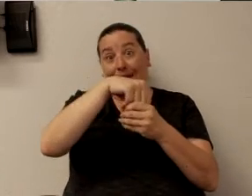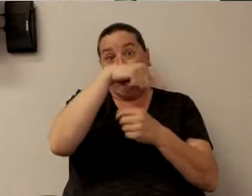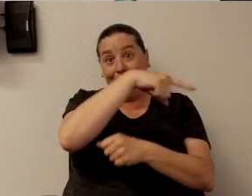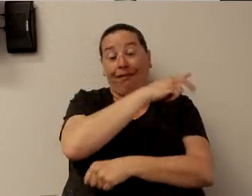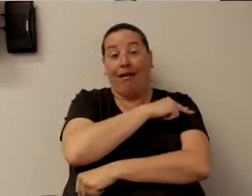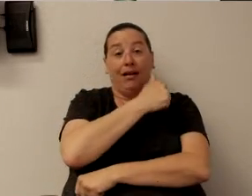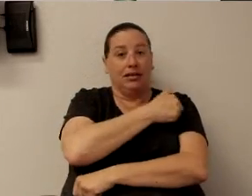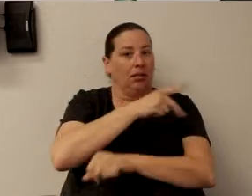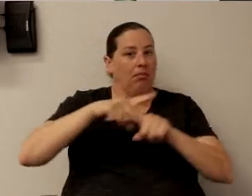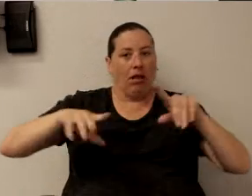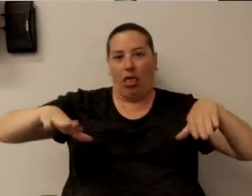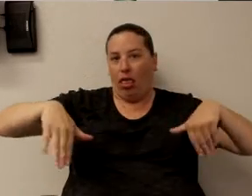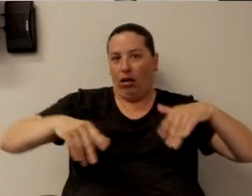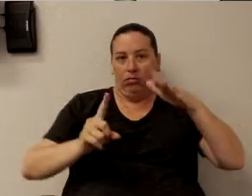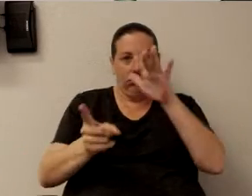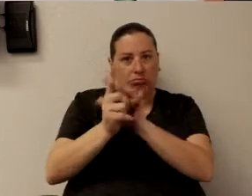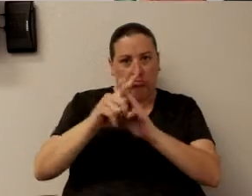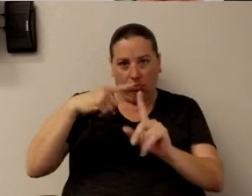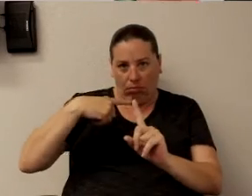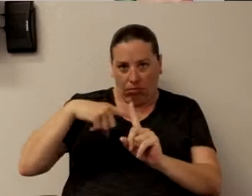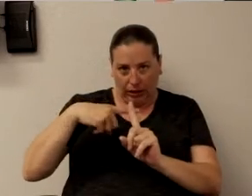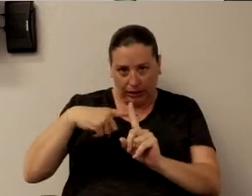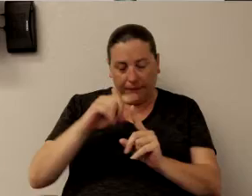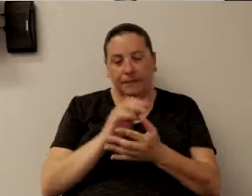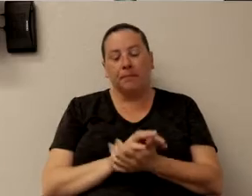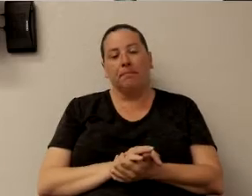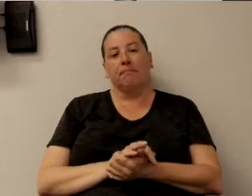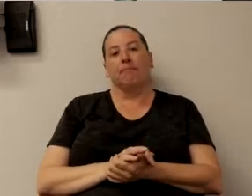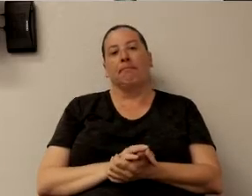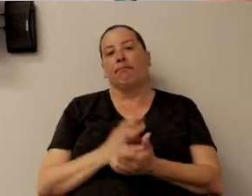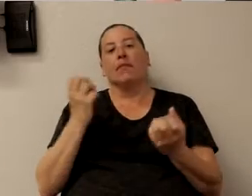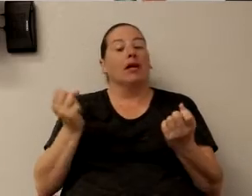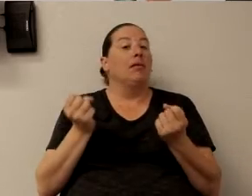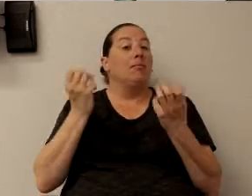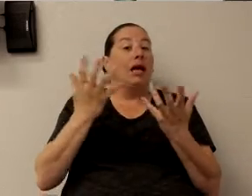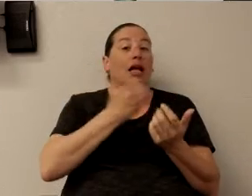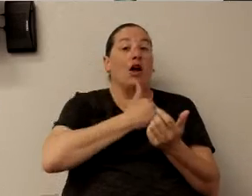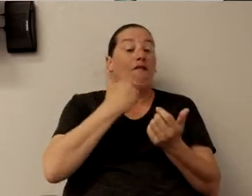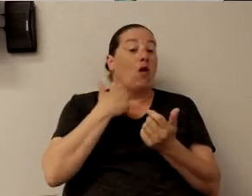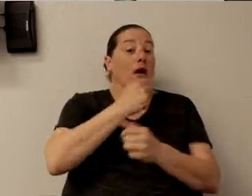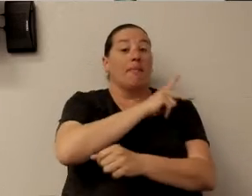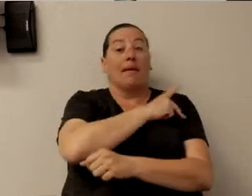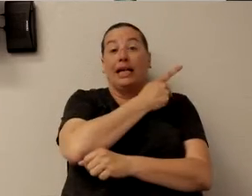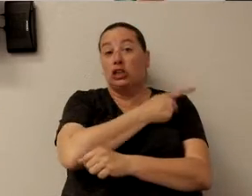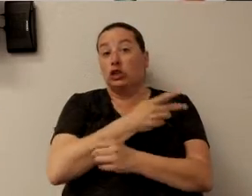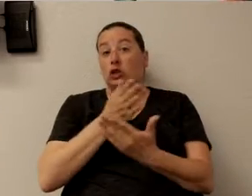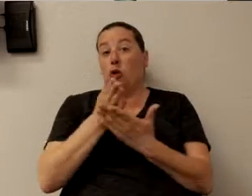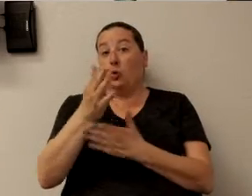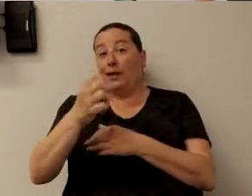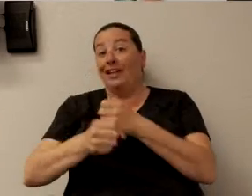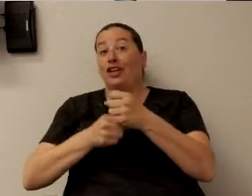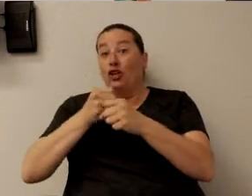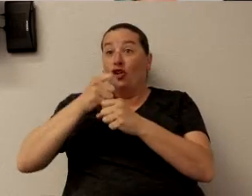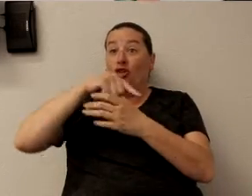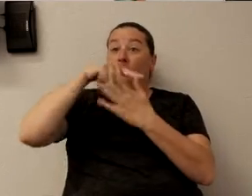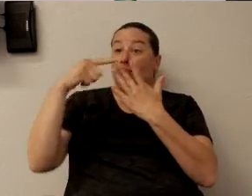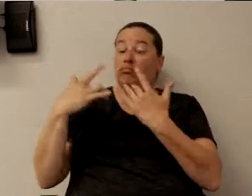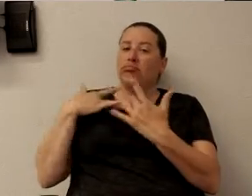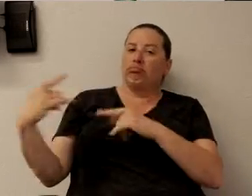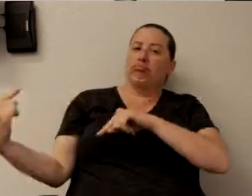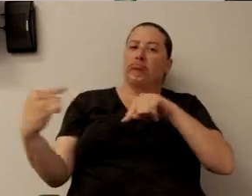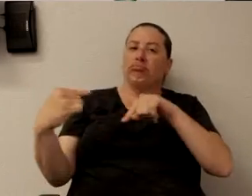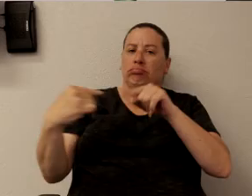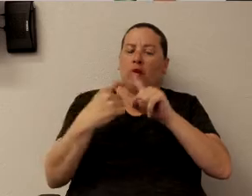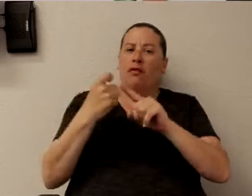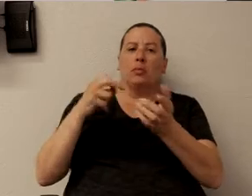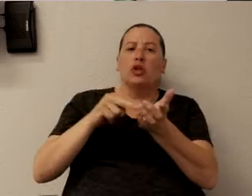not tested positive. And so many of our patients, throughout the year come from nursing homes that